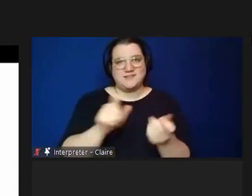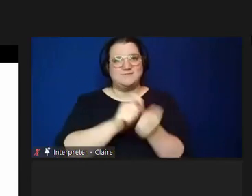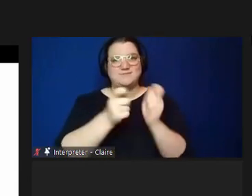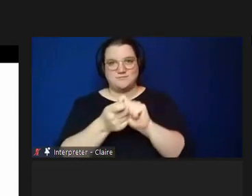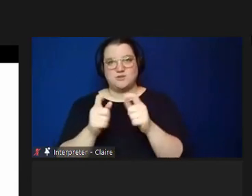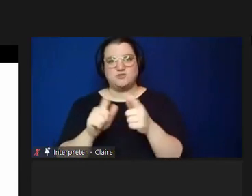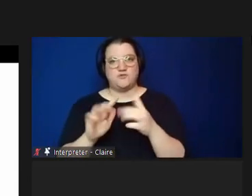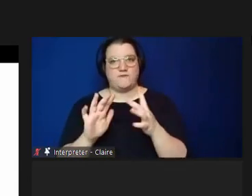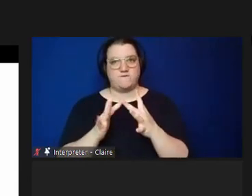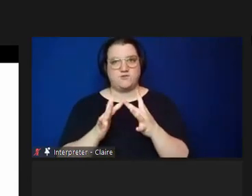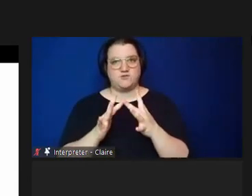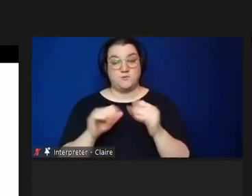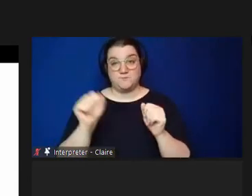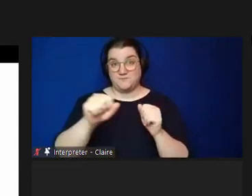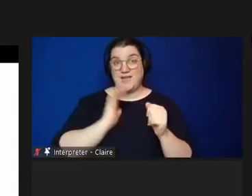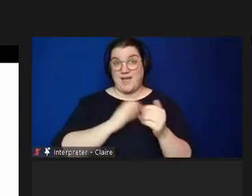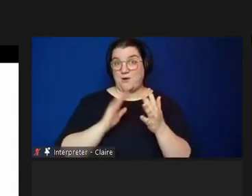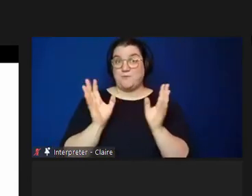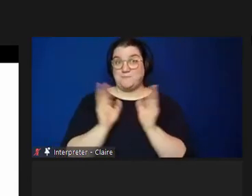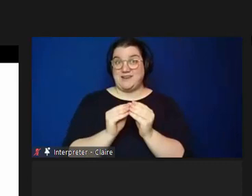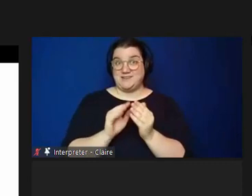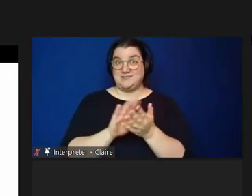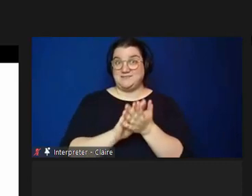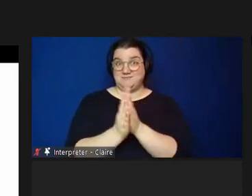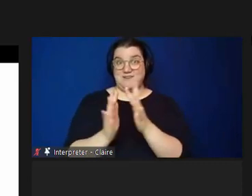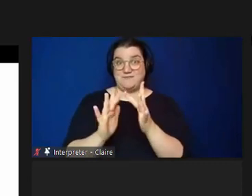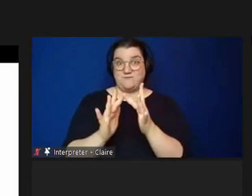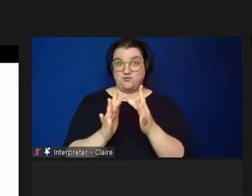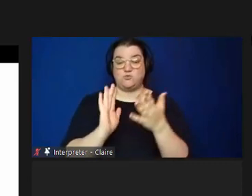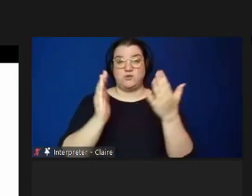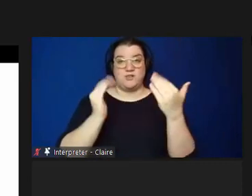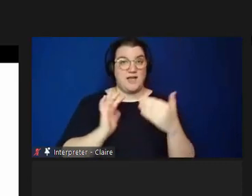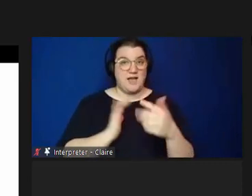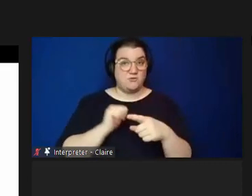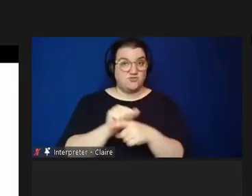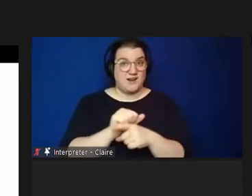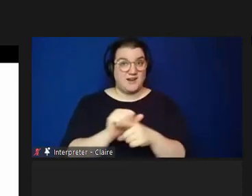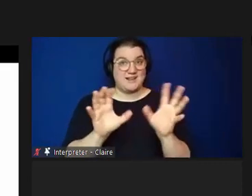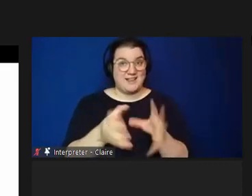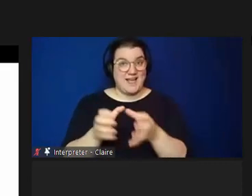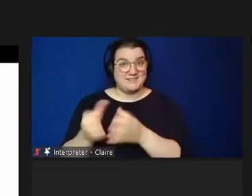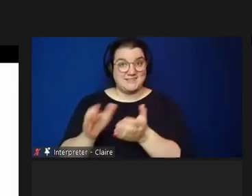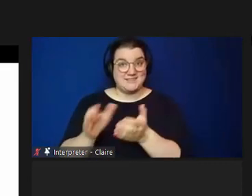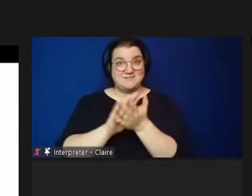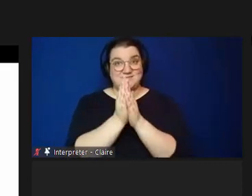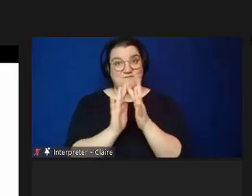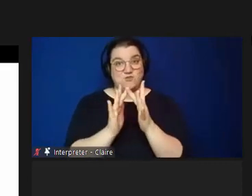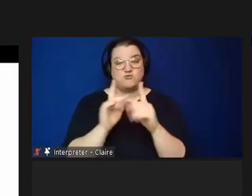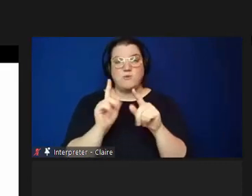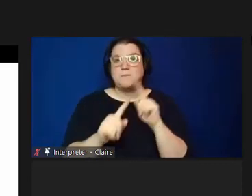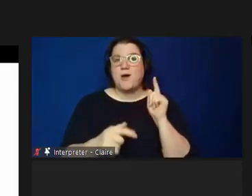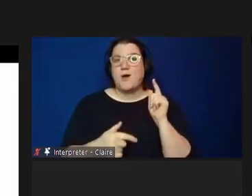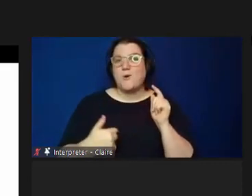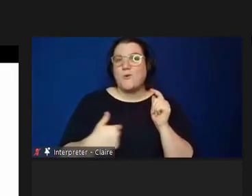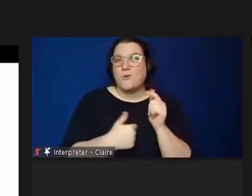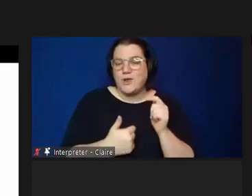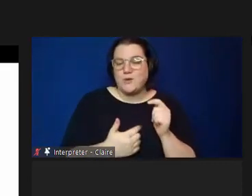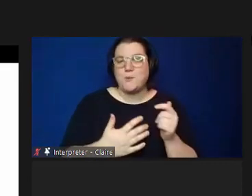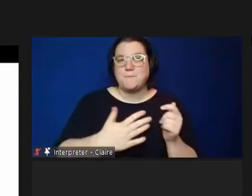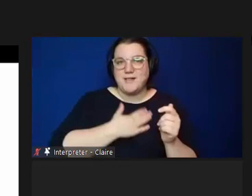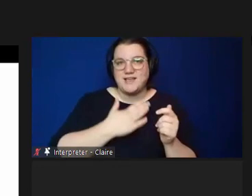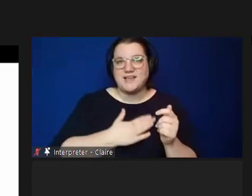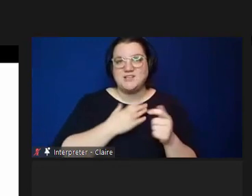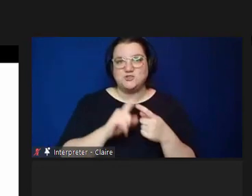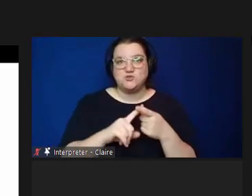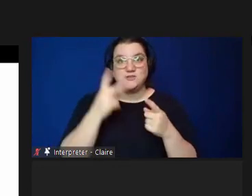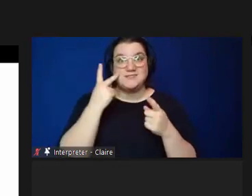And yes, our meetings went virtual, our training classes went virtual, but we were most pleased to see the extent